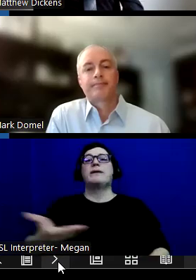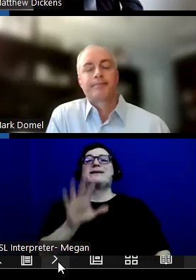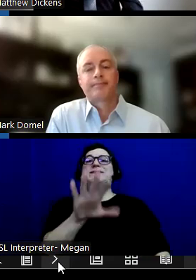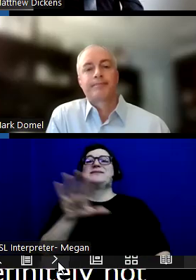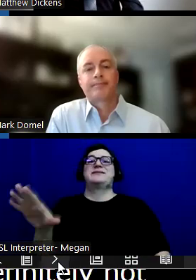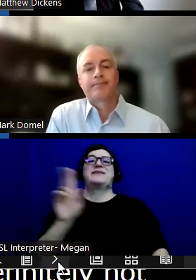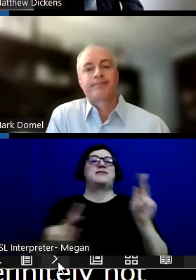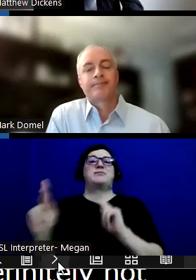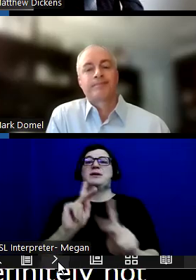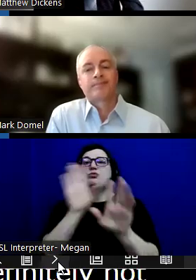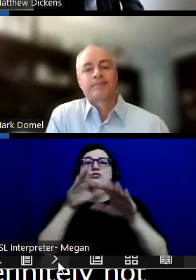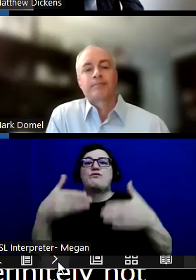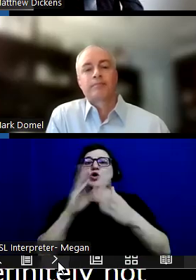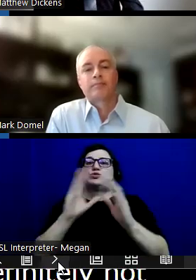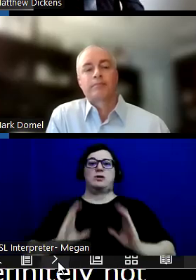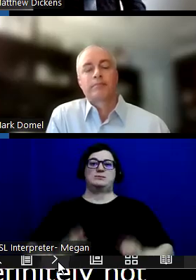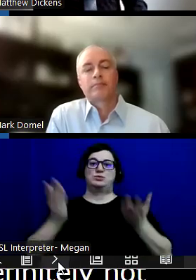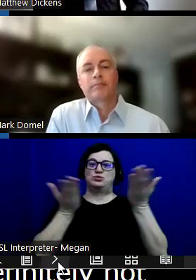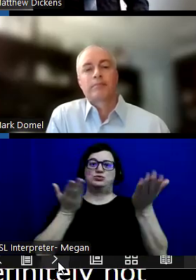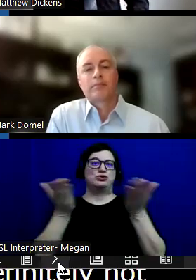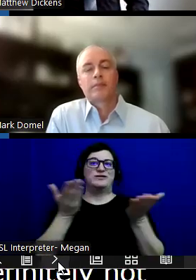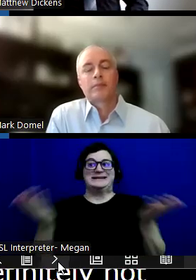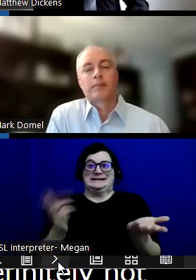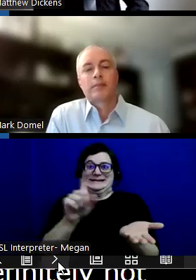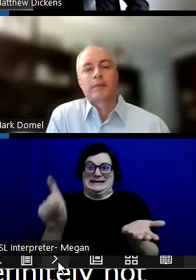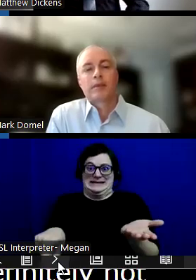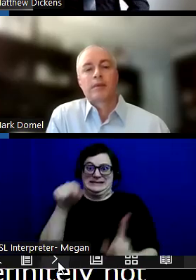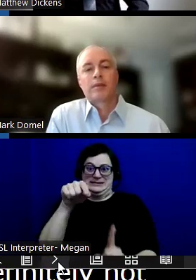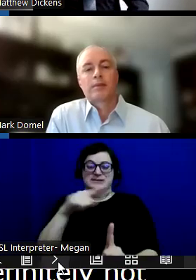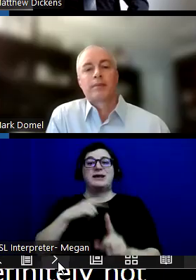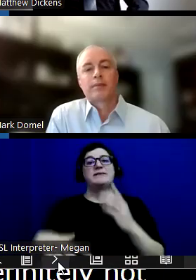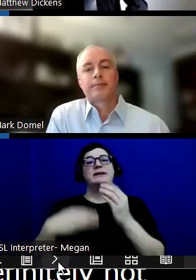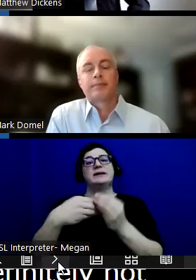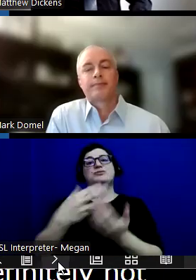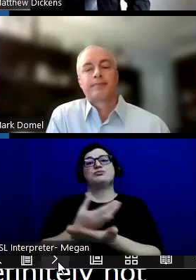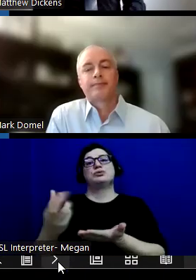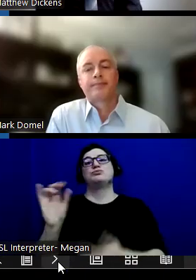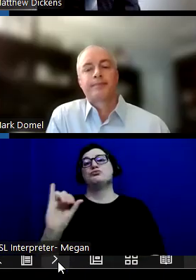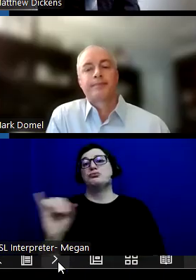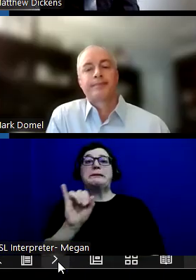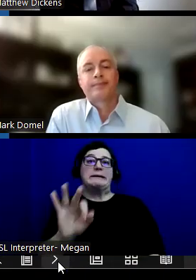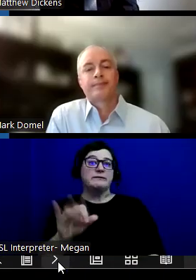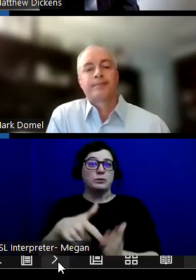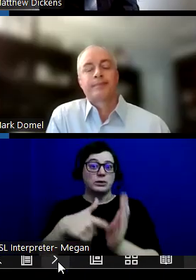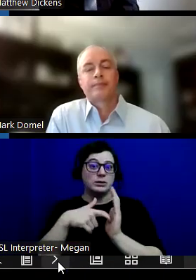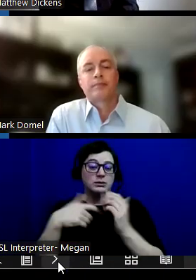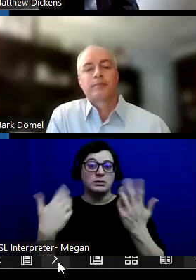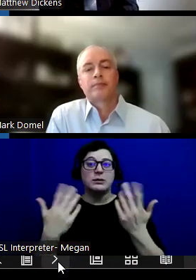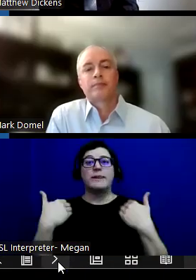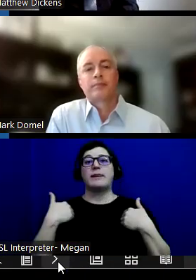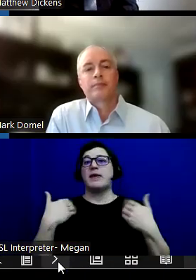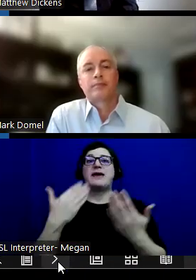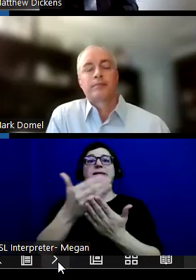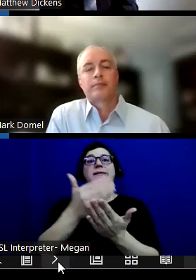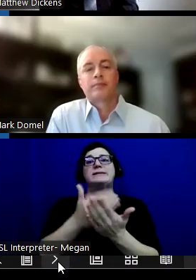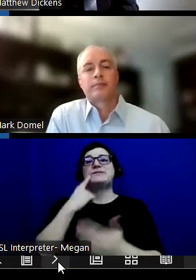to providing customer service support for Texas, and they have additional resources also as if needed. They have a helpful list of